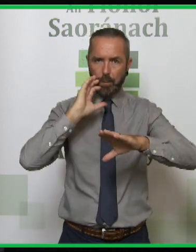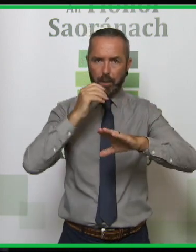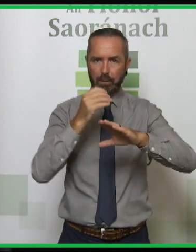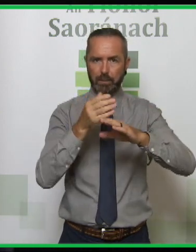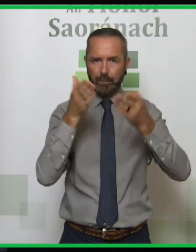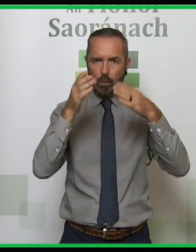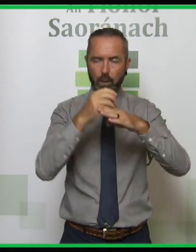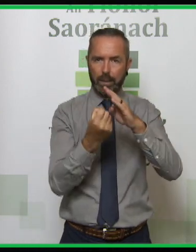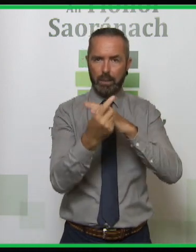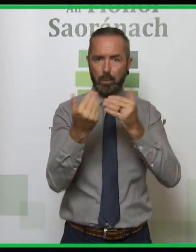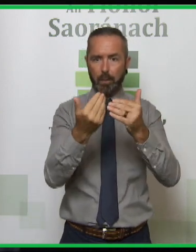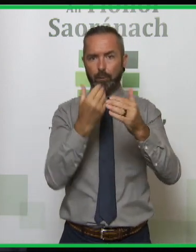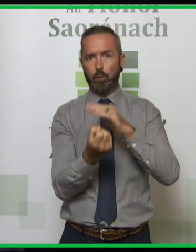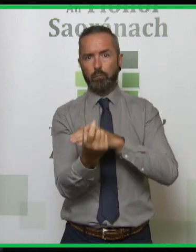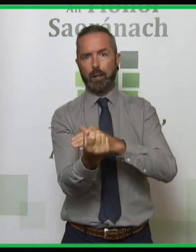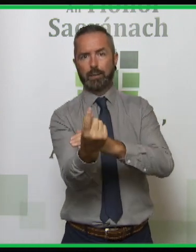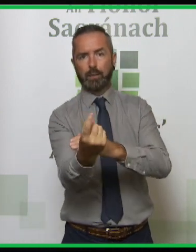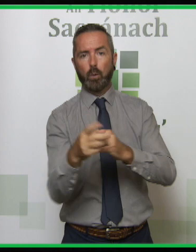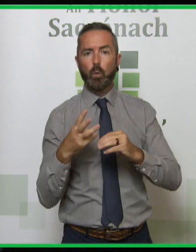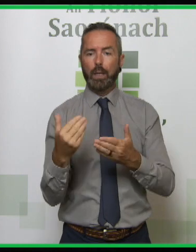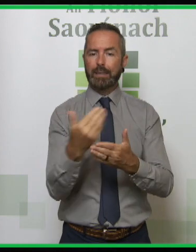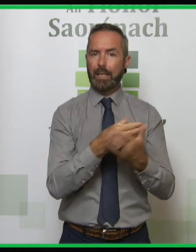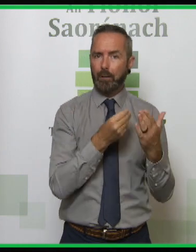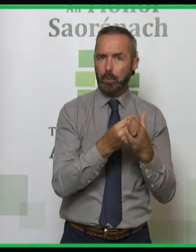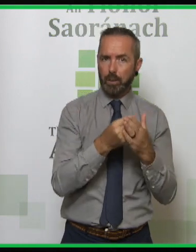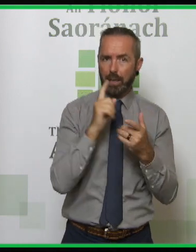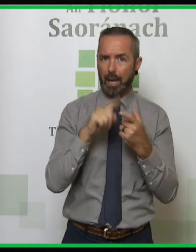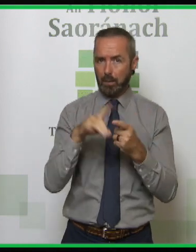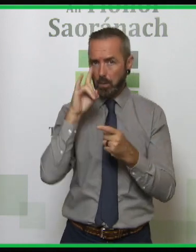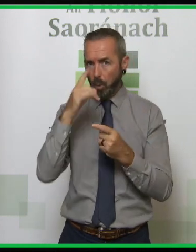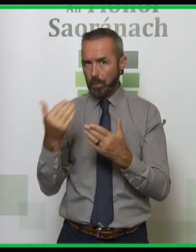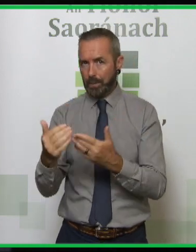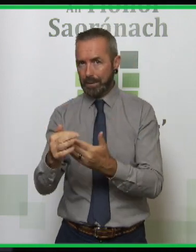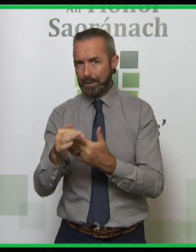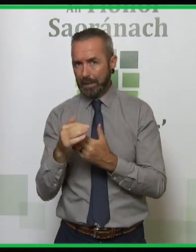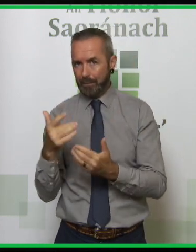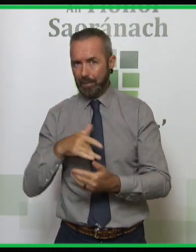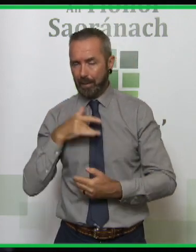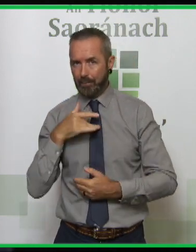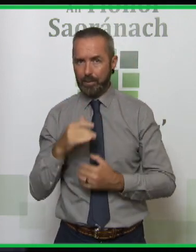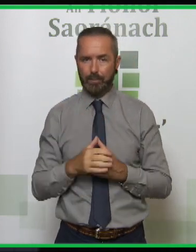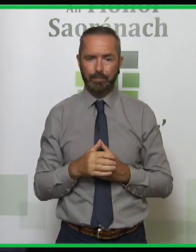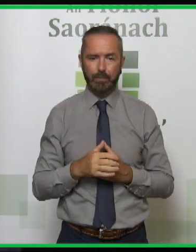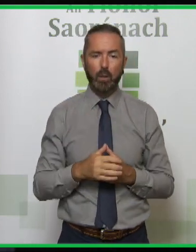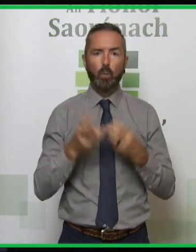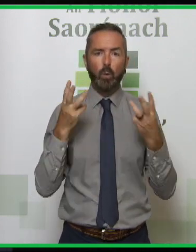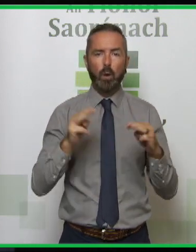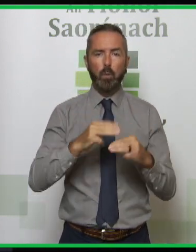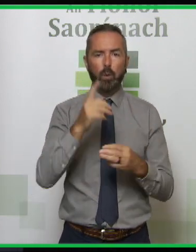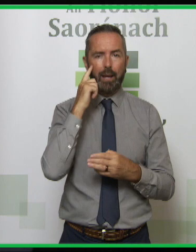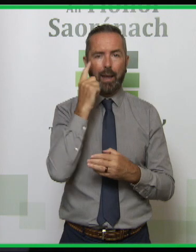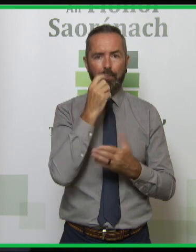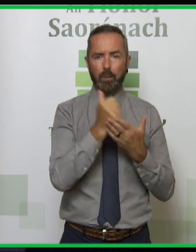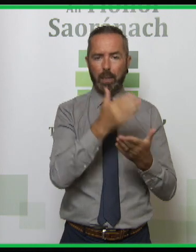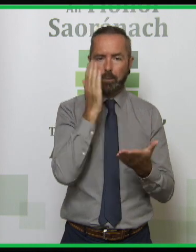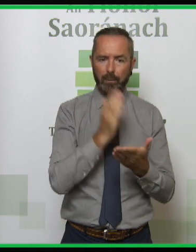they might even arise. We will save money, but we may even save lives. And that's what I'm calling for here. Evidence-based prevention, key pillar